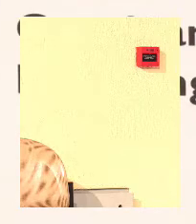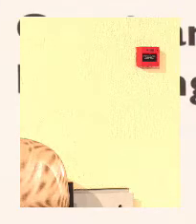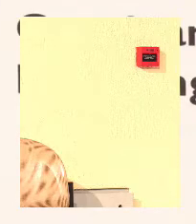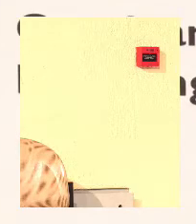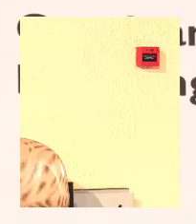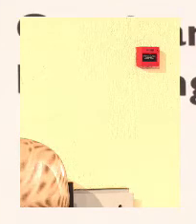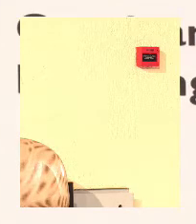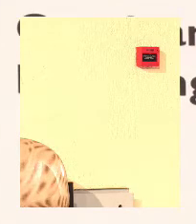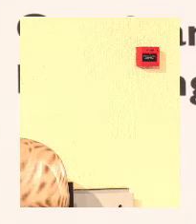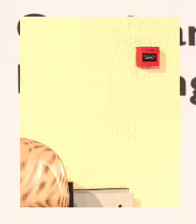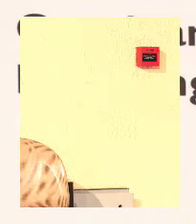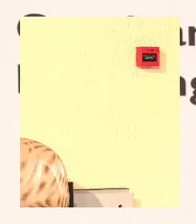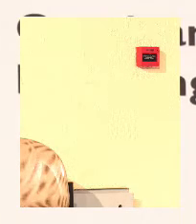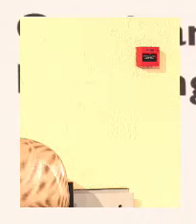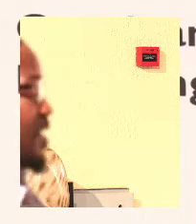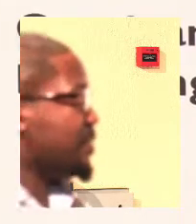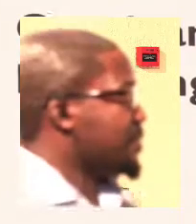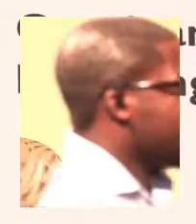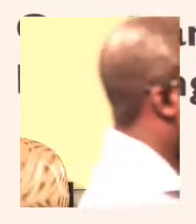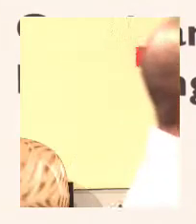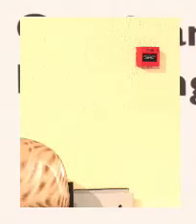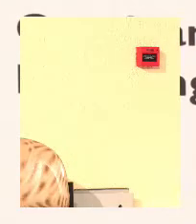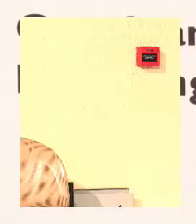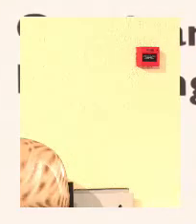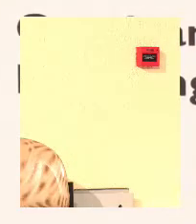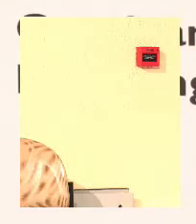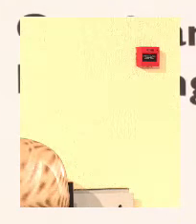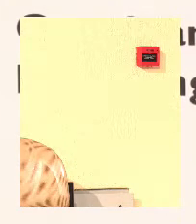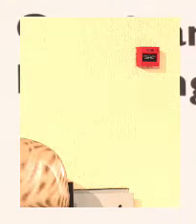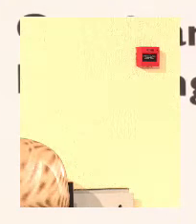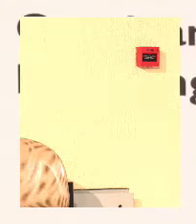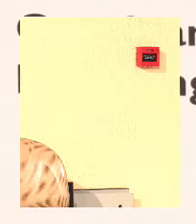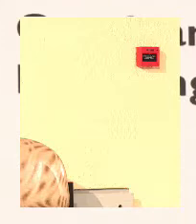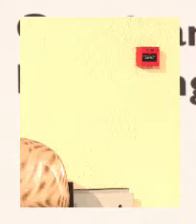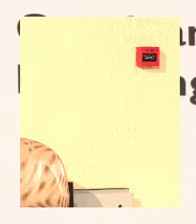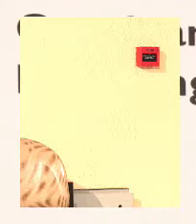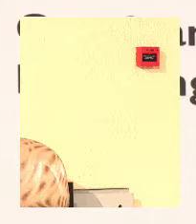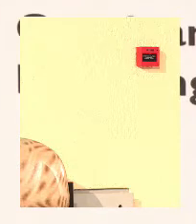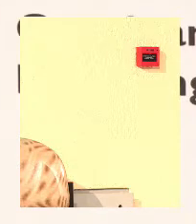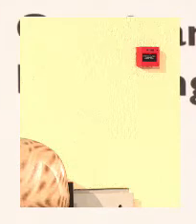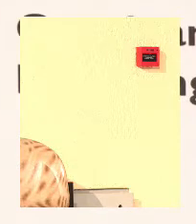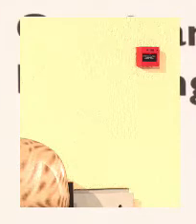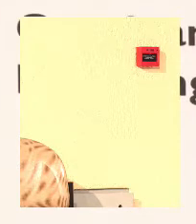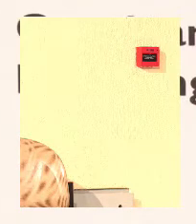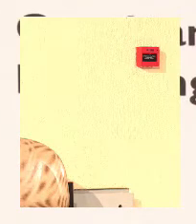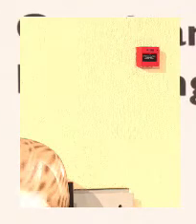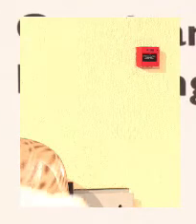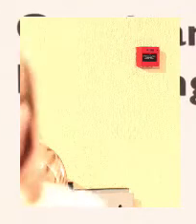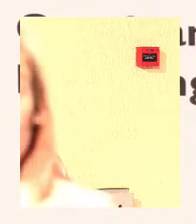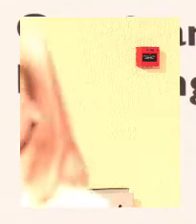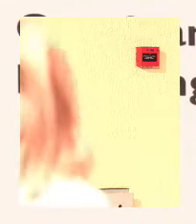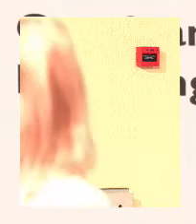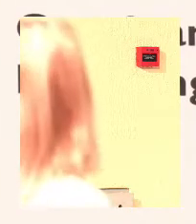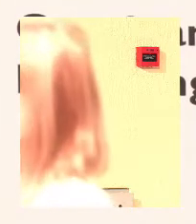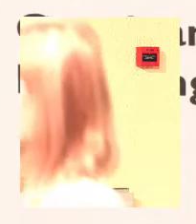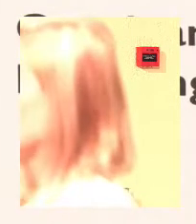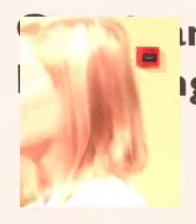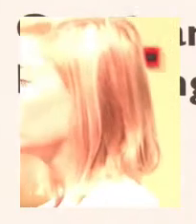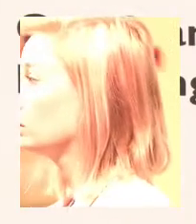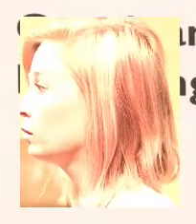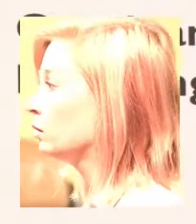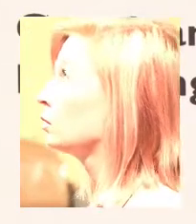concerned. So we always have to ensure that there is a link between the police and the community. There must